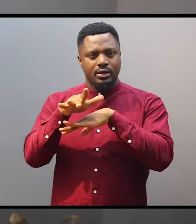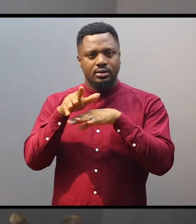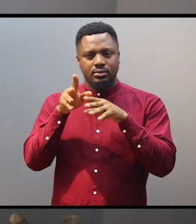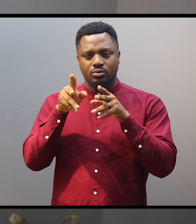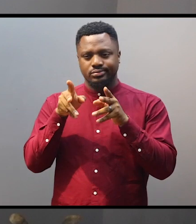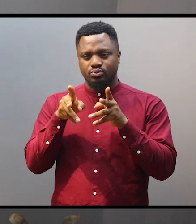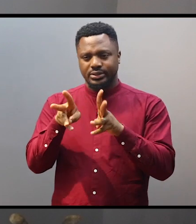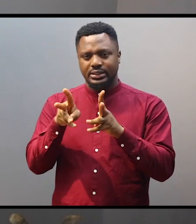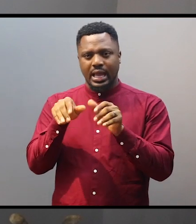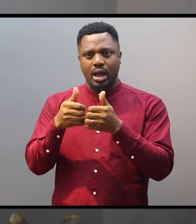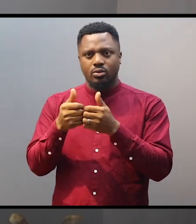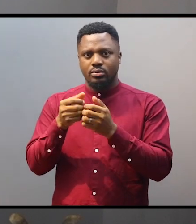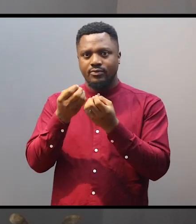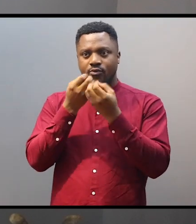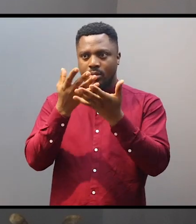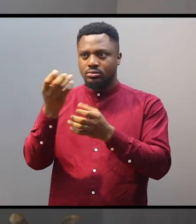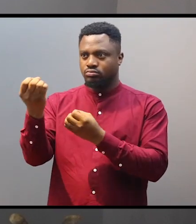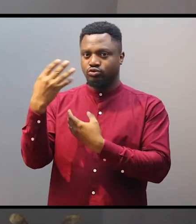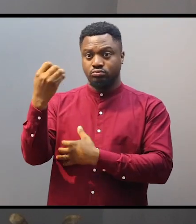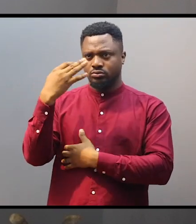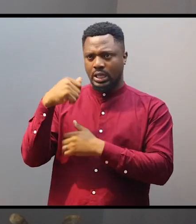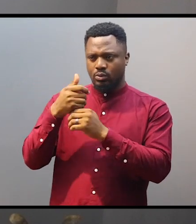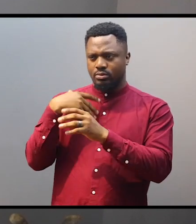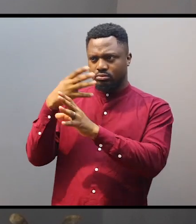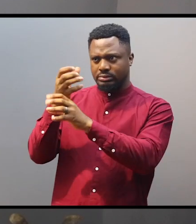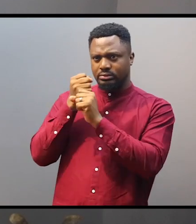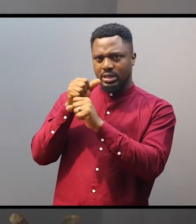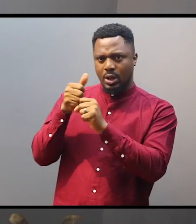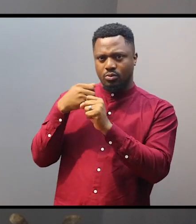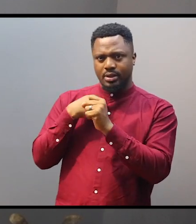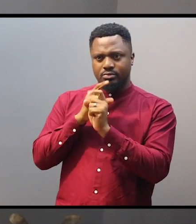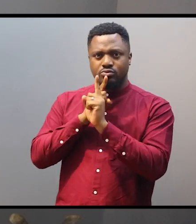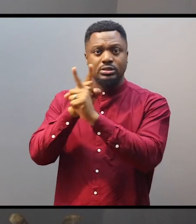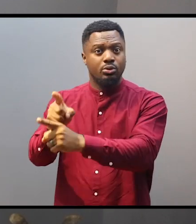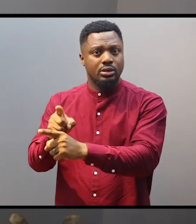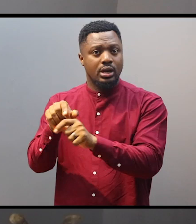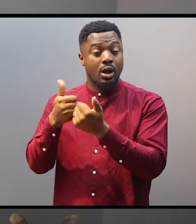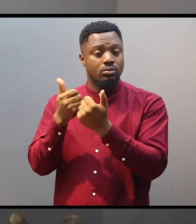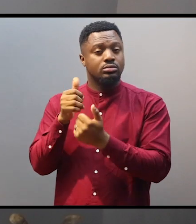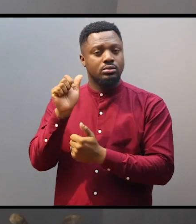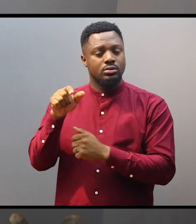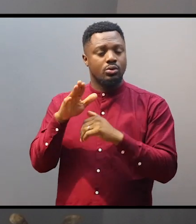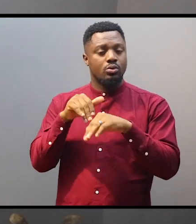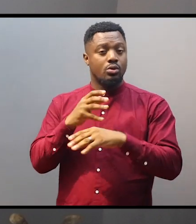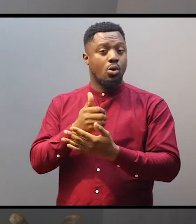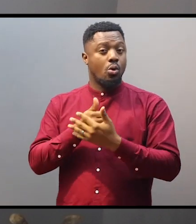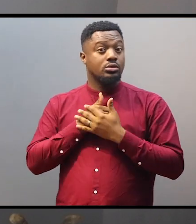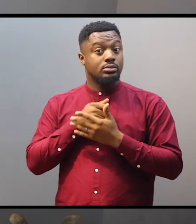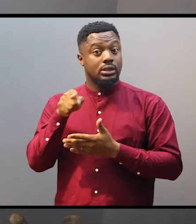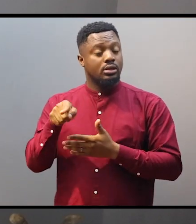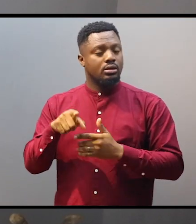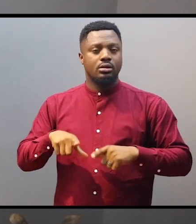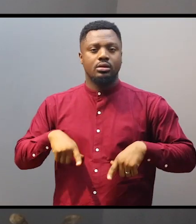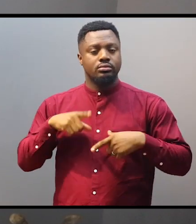the way the person receives information and the way the person gives out information. And it's